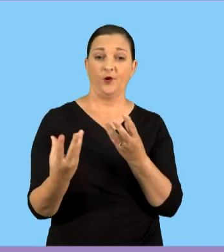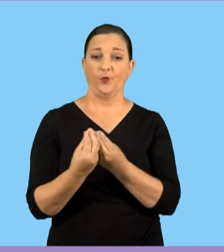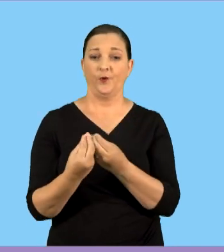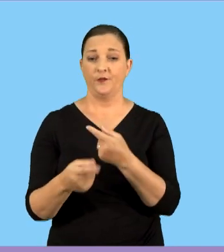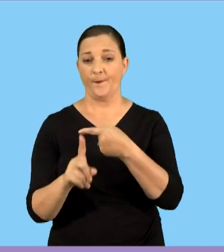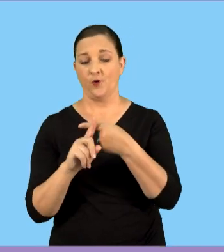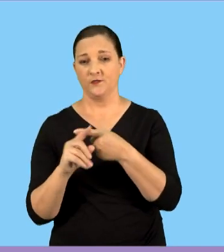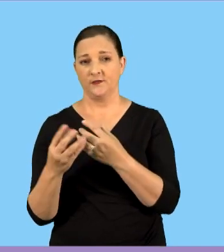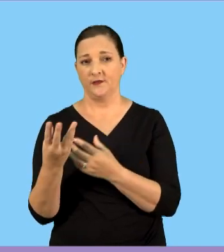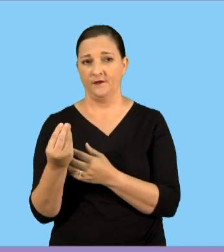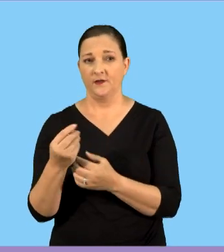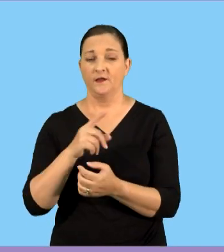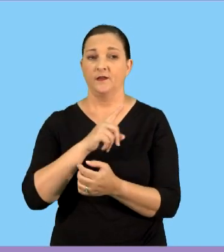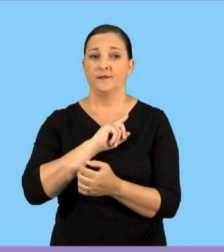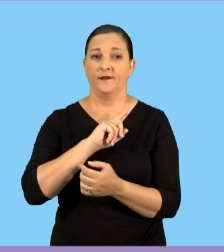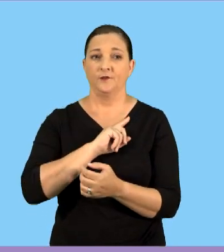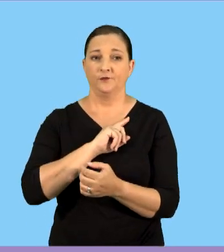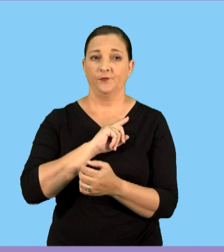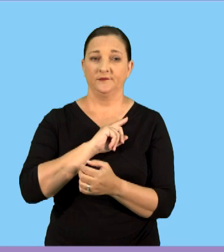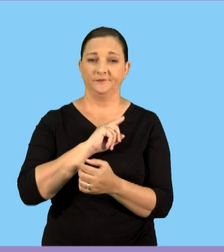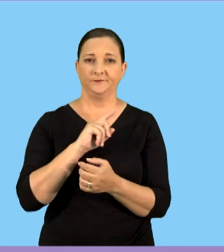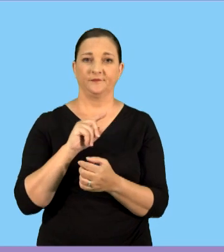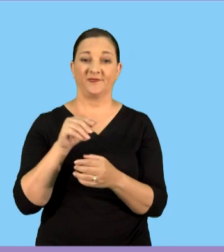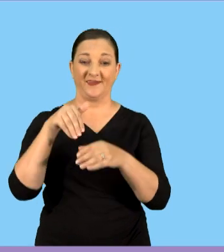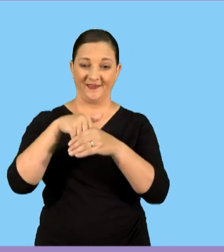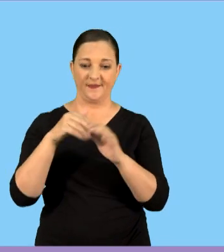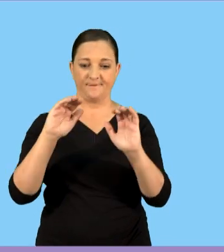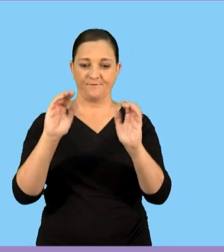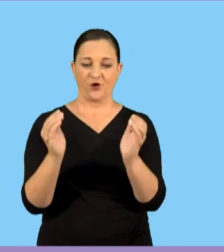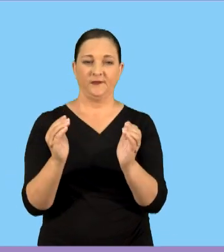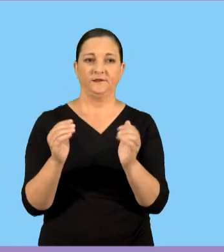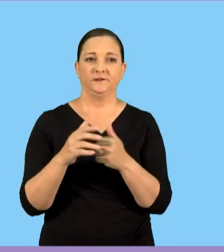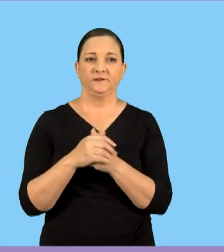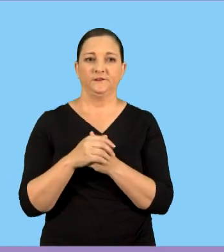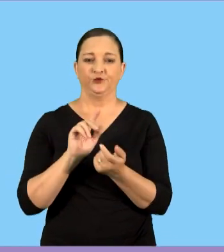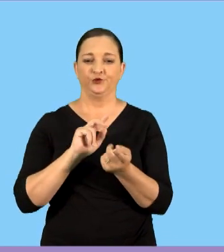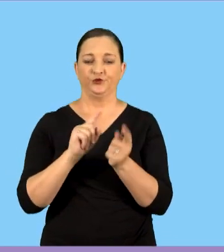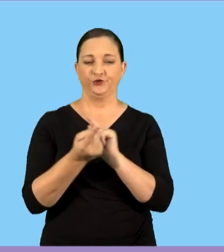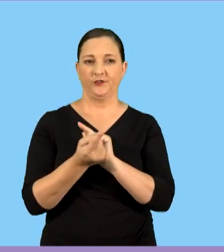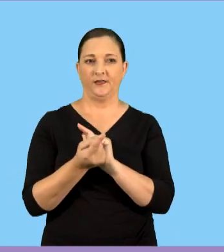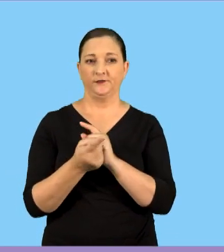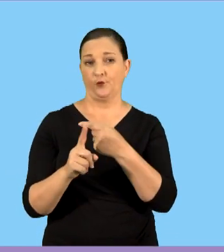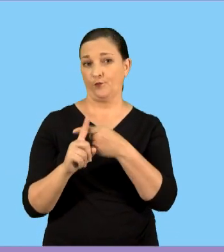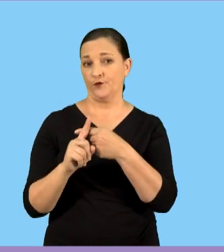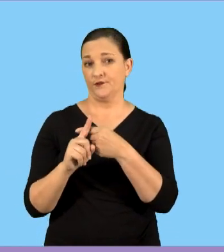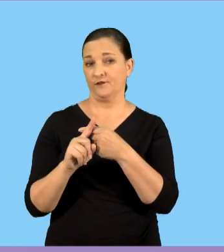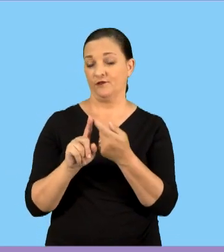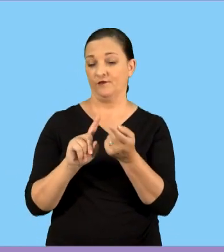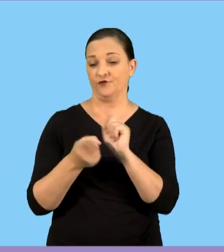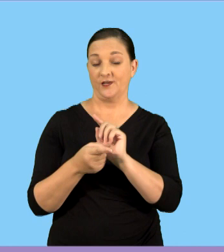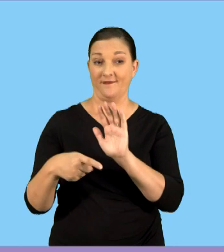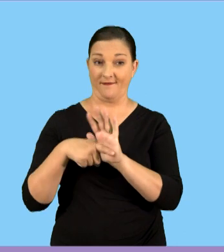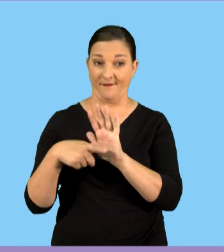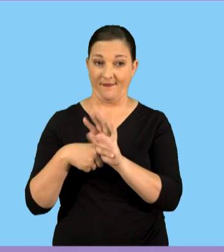a positive, because in the brackets we are adding. So a negative, when we multiply it with a positive, that is going